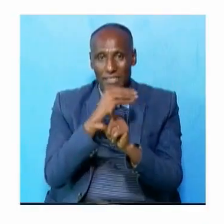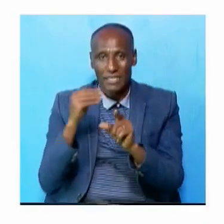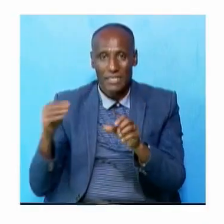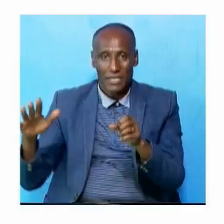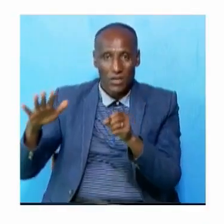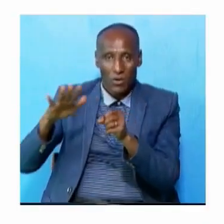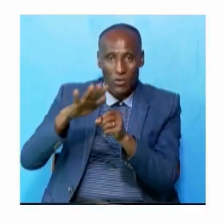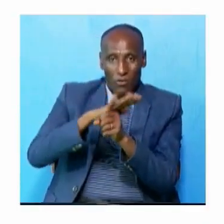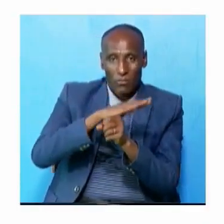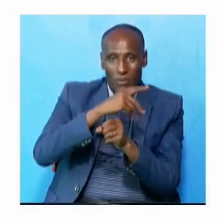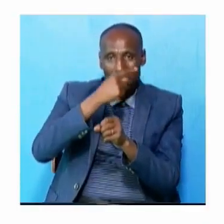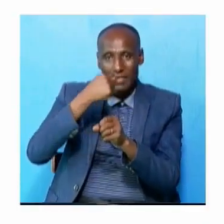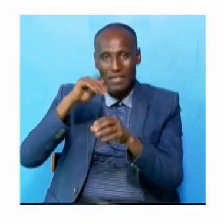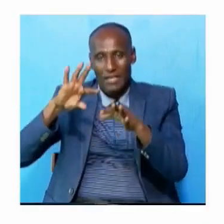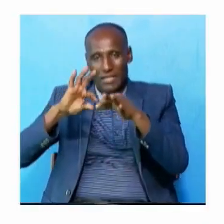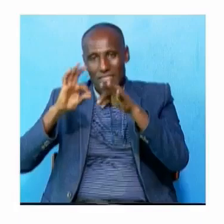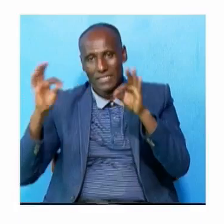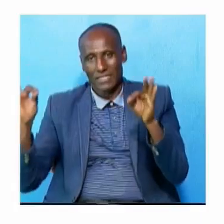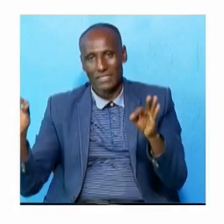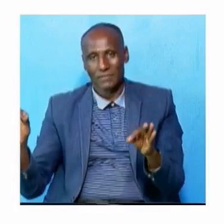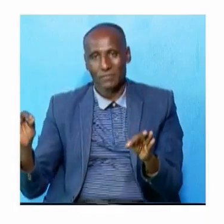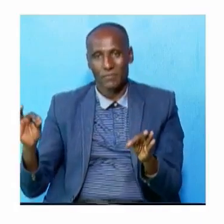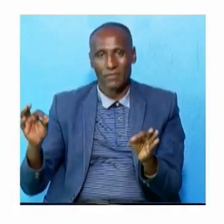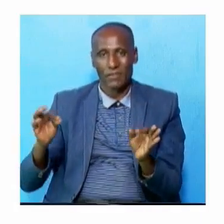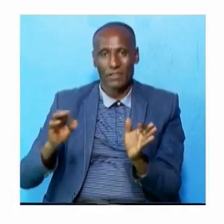I blank